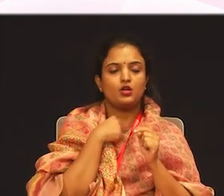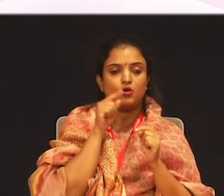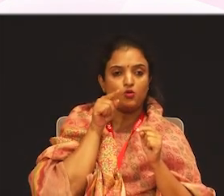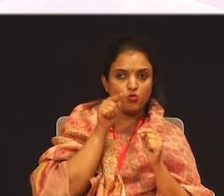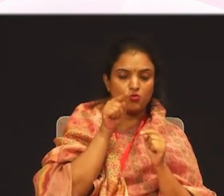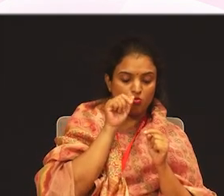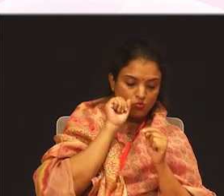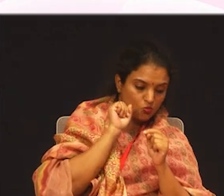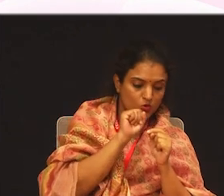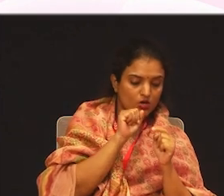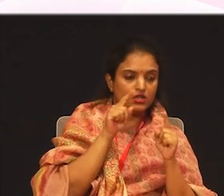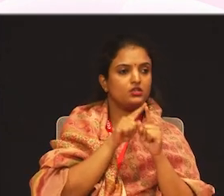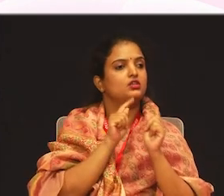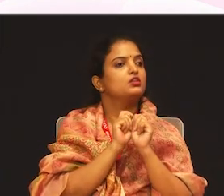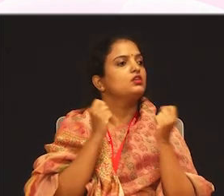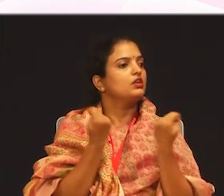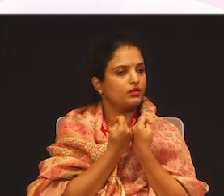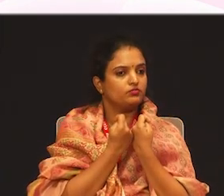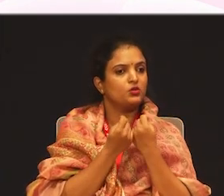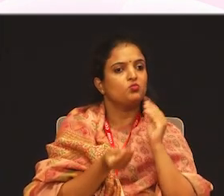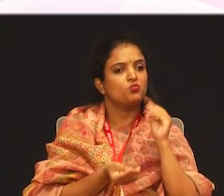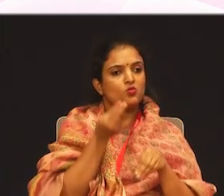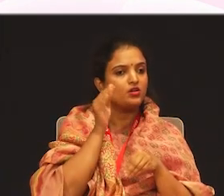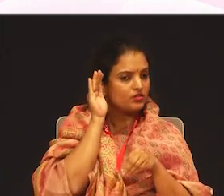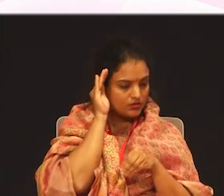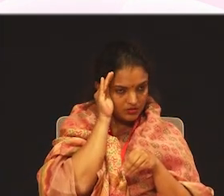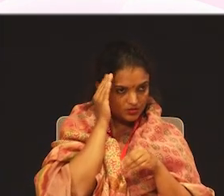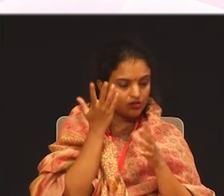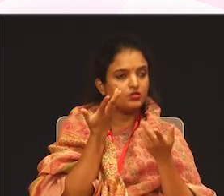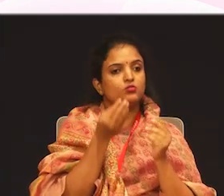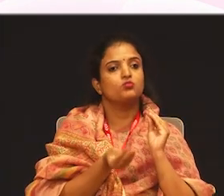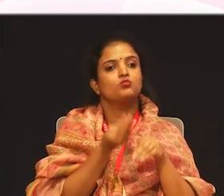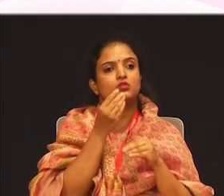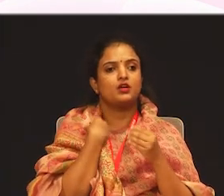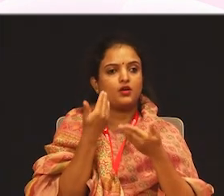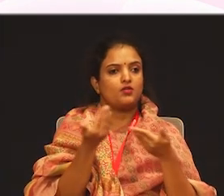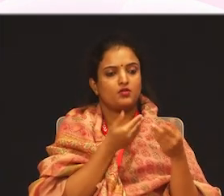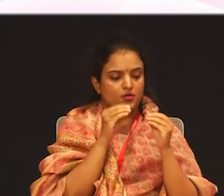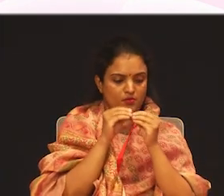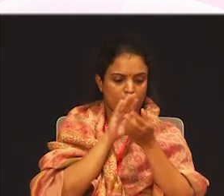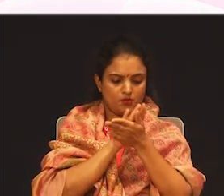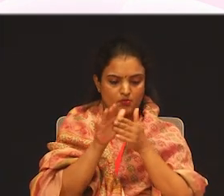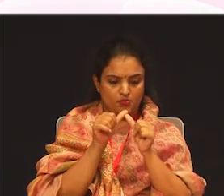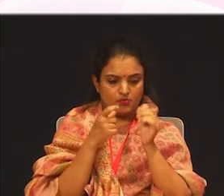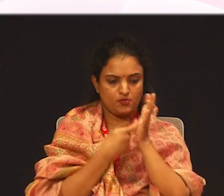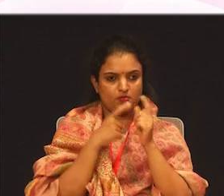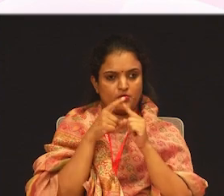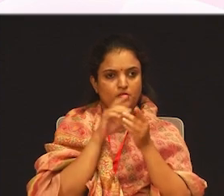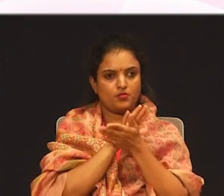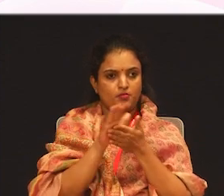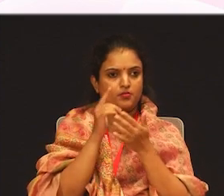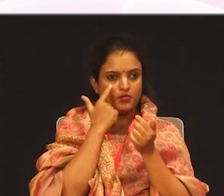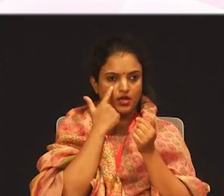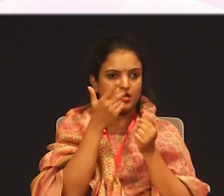team, ma'am. To shed more light on this subject, please welcome Dr. Bharti with a thunderous round